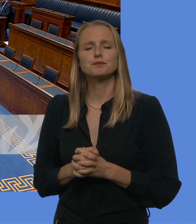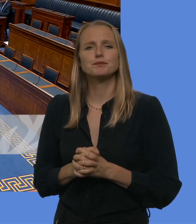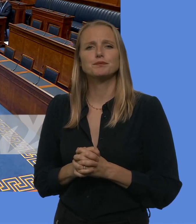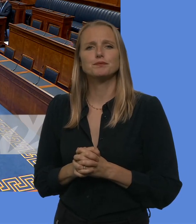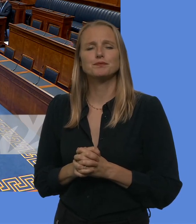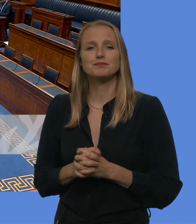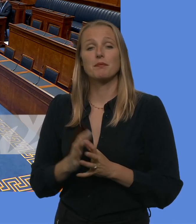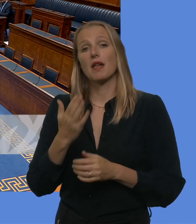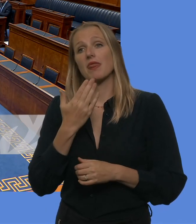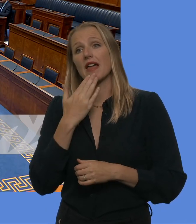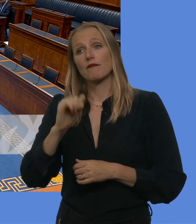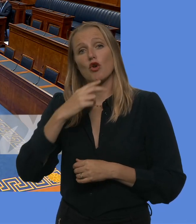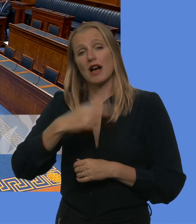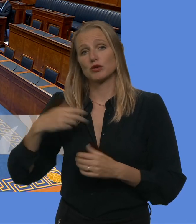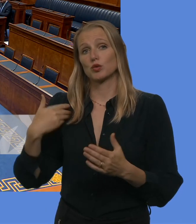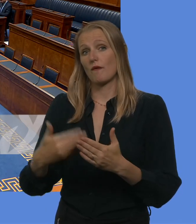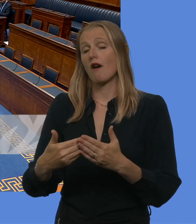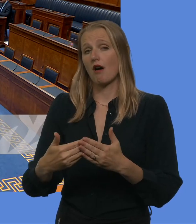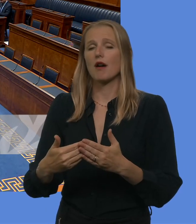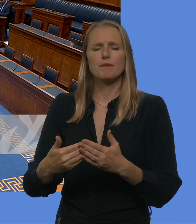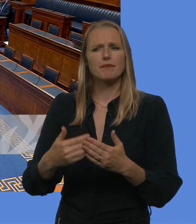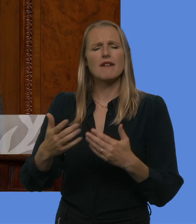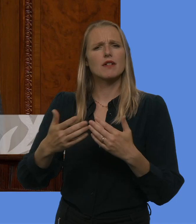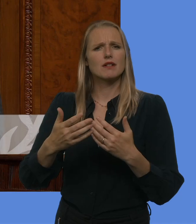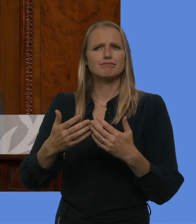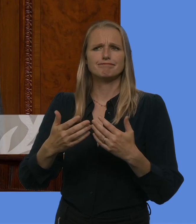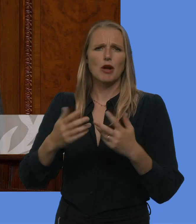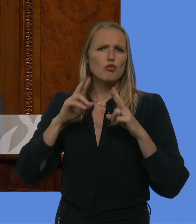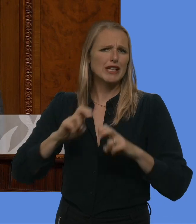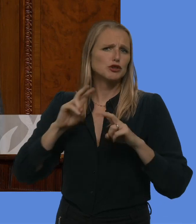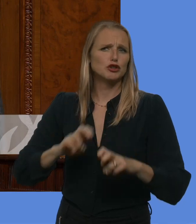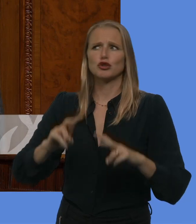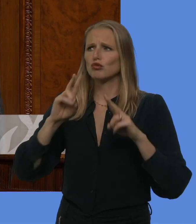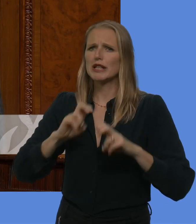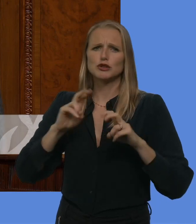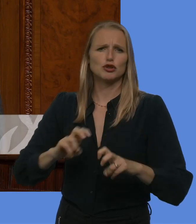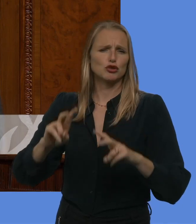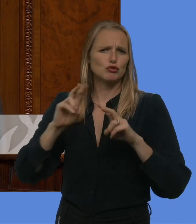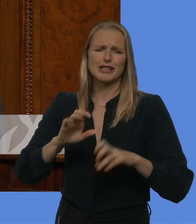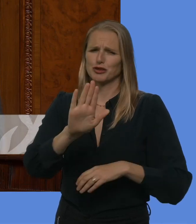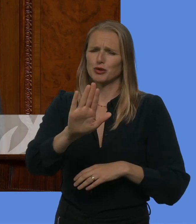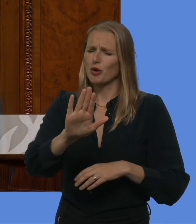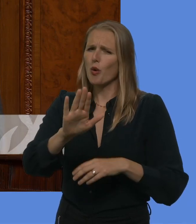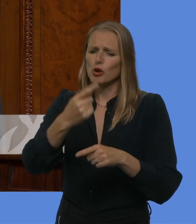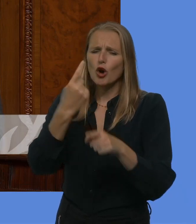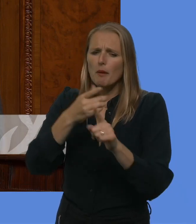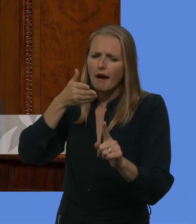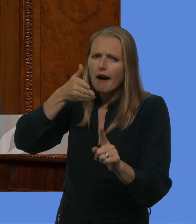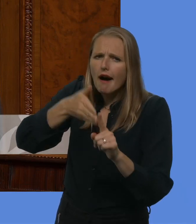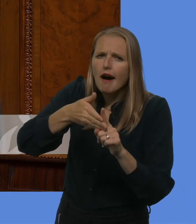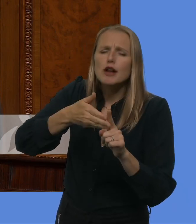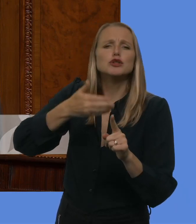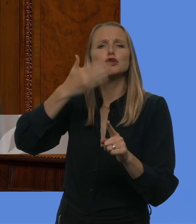Thank the Minister for his answers thus far. Minister, further research is not going to cut it in relation to the previous question. Addressing bullying in